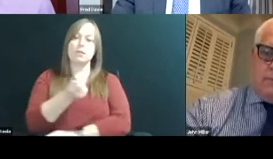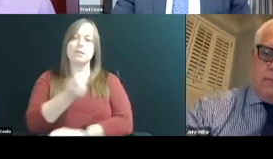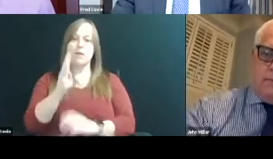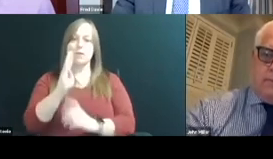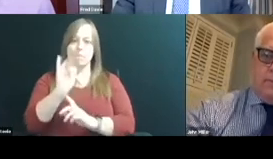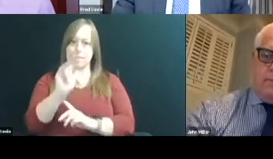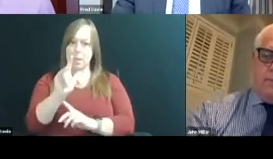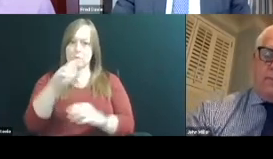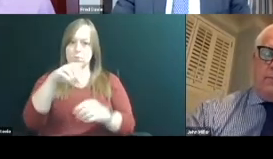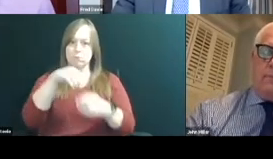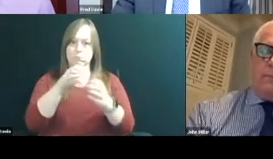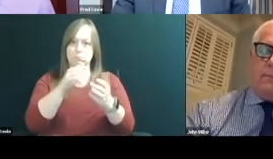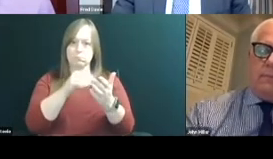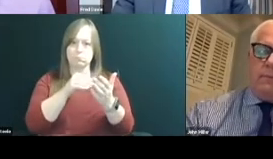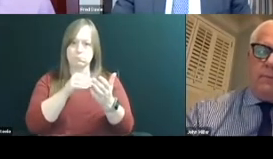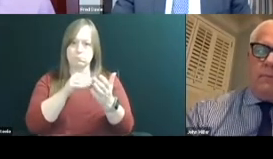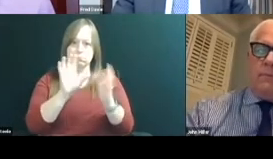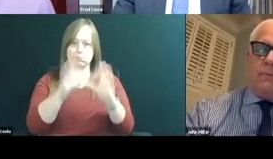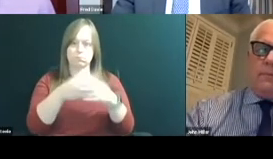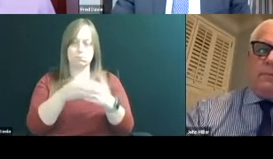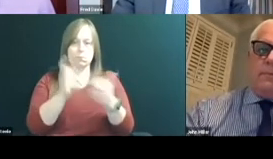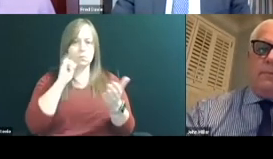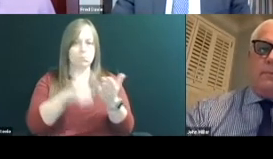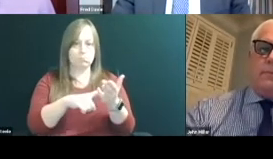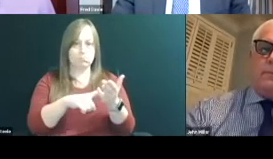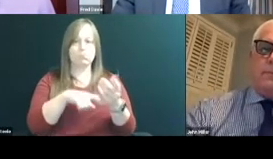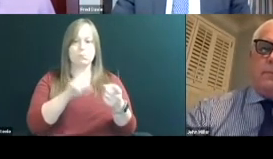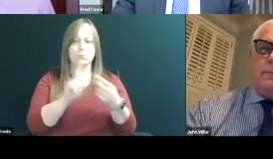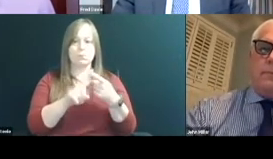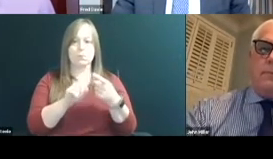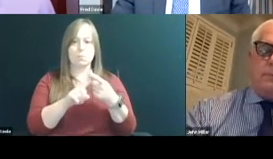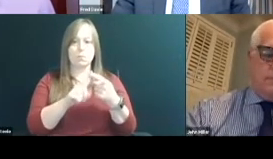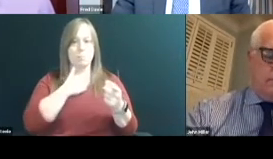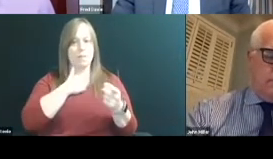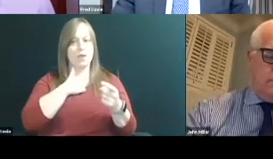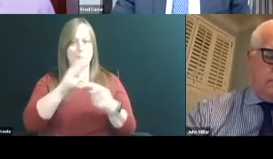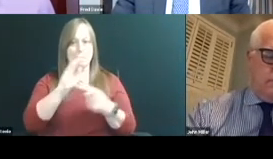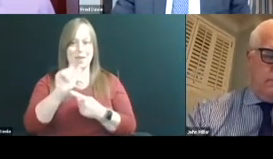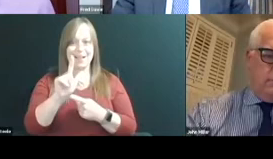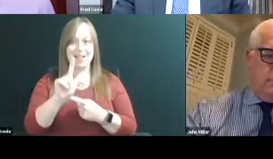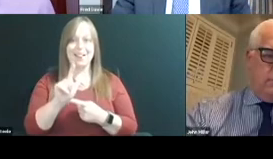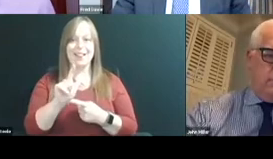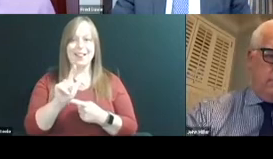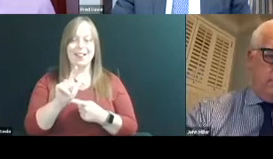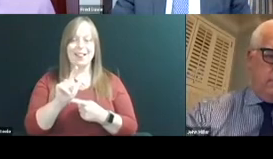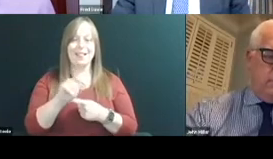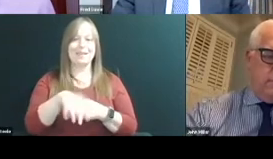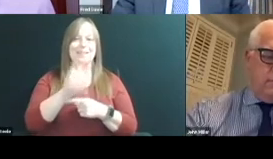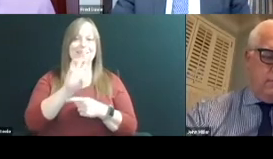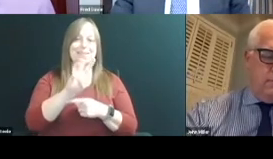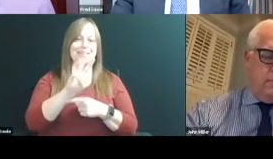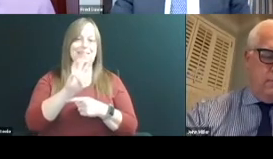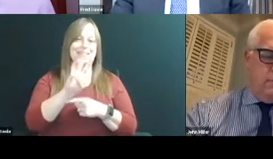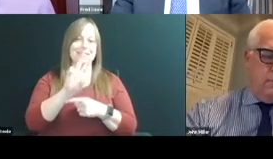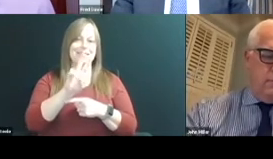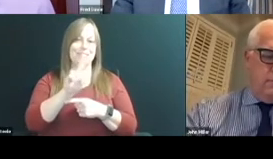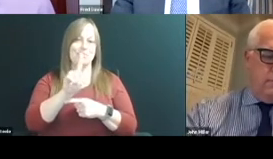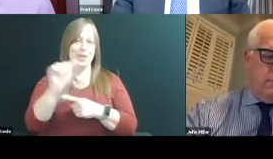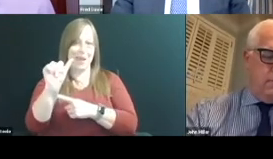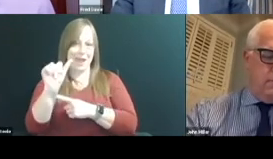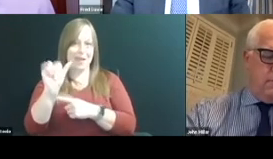bills in that package that I'd like to highlight. The first would be my own bill, 1671A. This